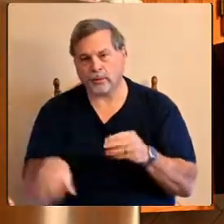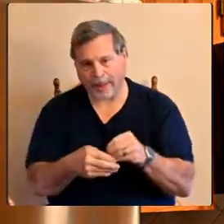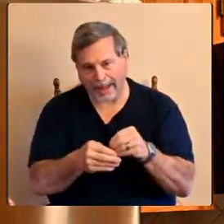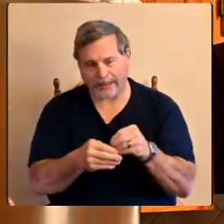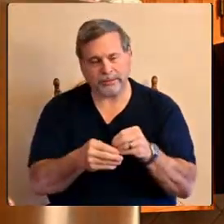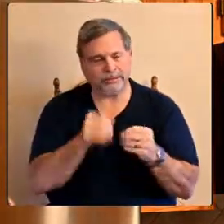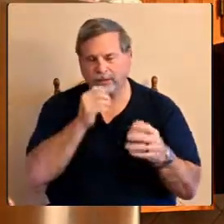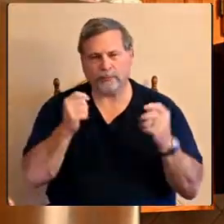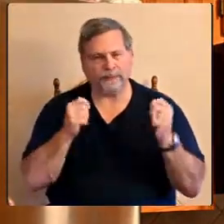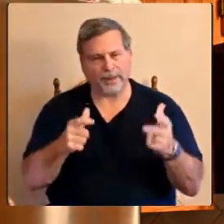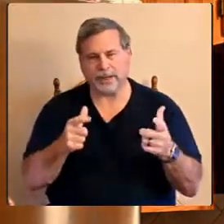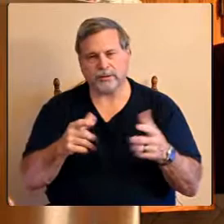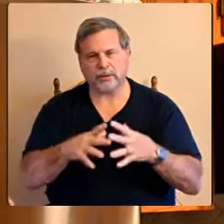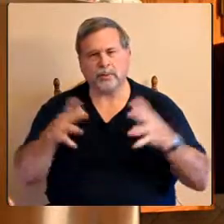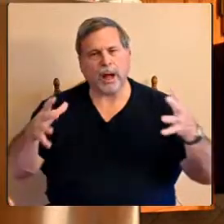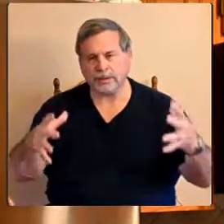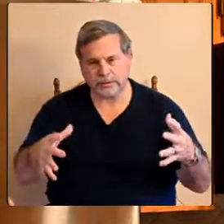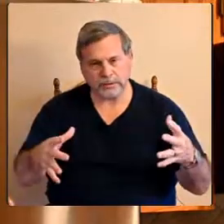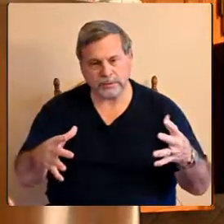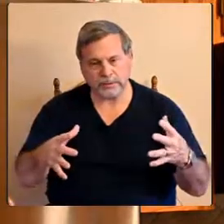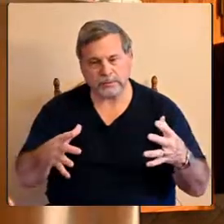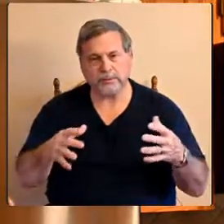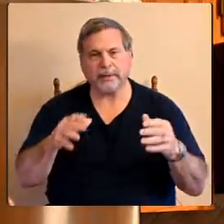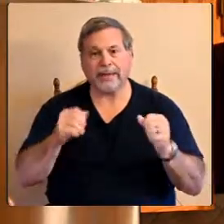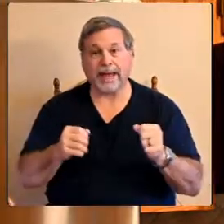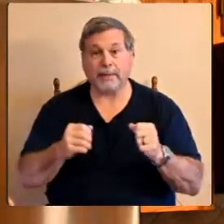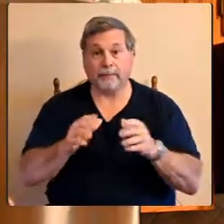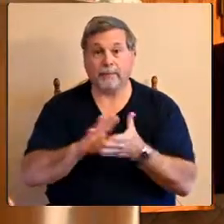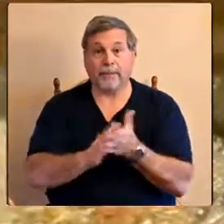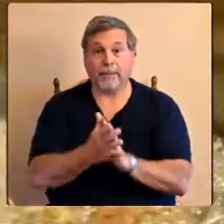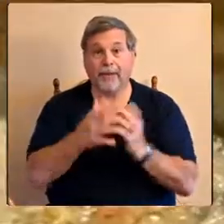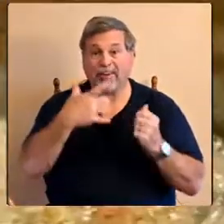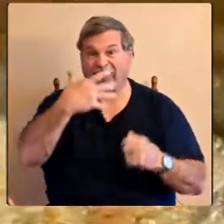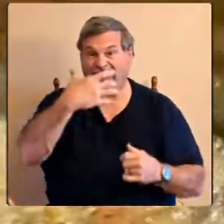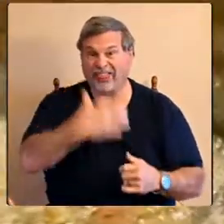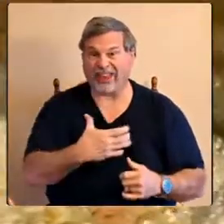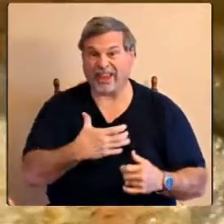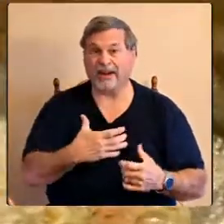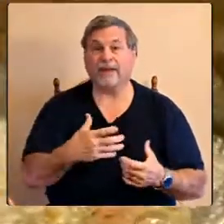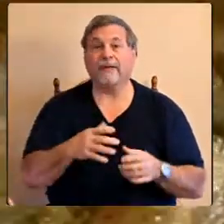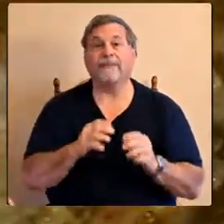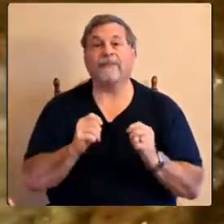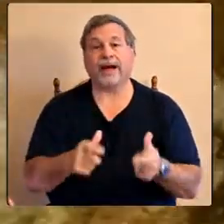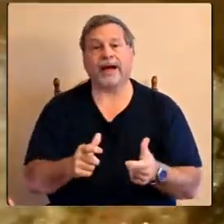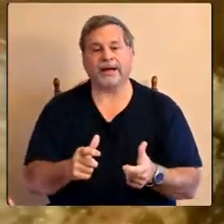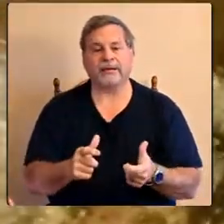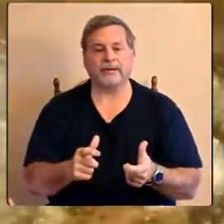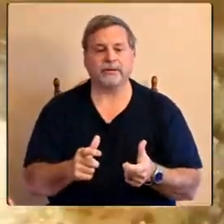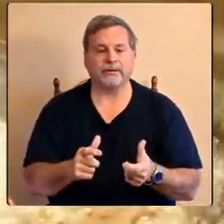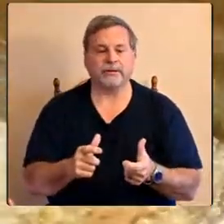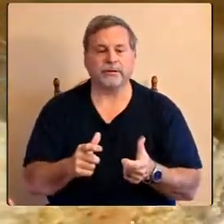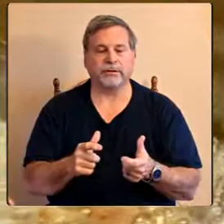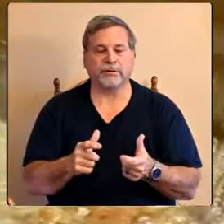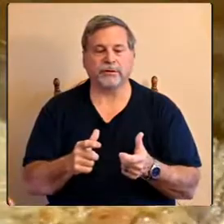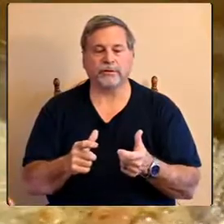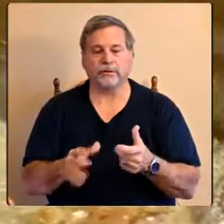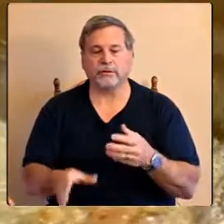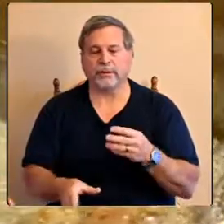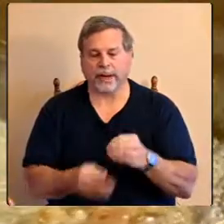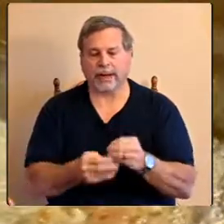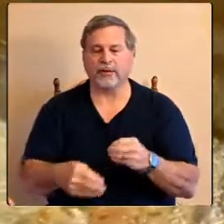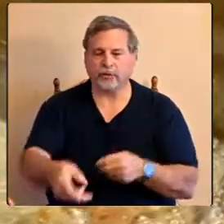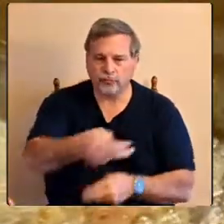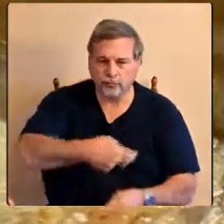you don't want to add too much at a time. It can thicken up very fast. And so what you do is you start stirring it